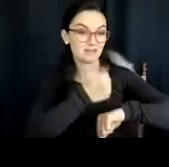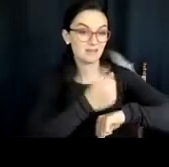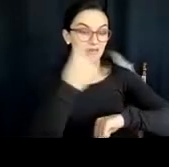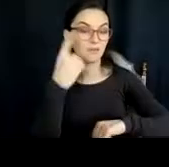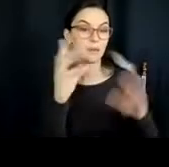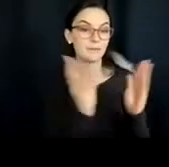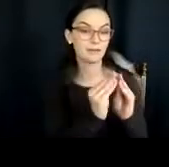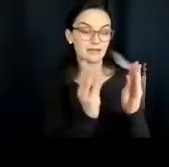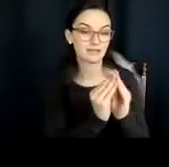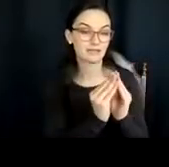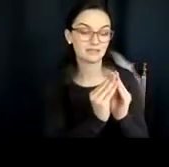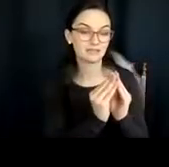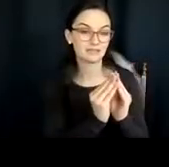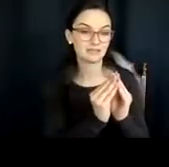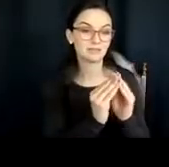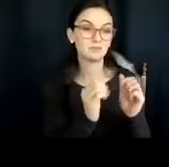with the football team.